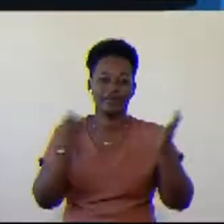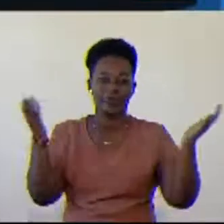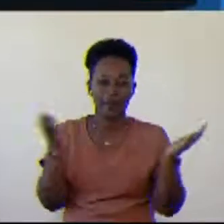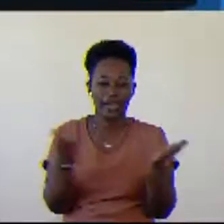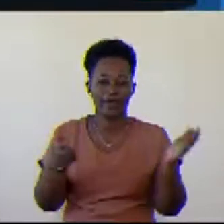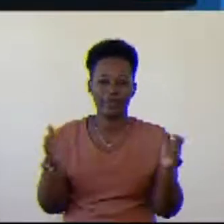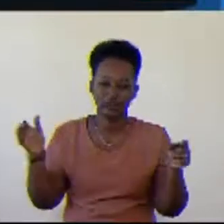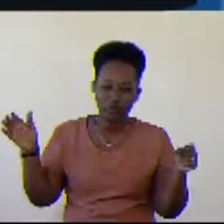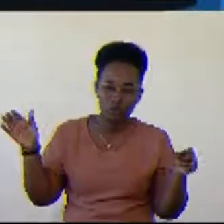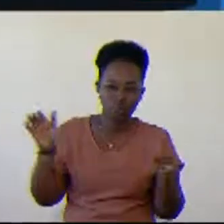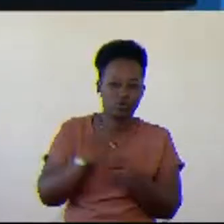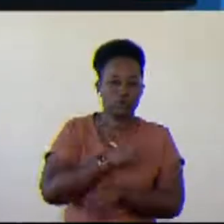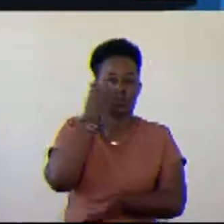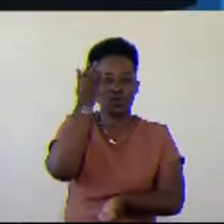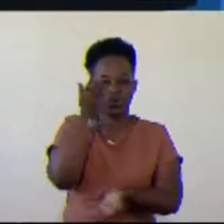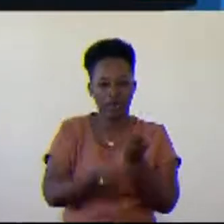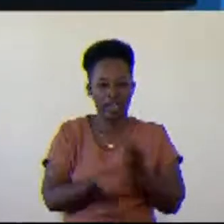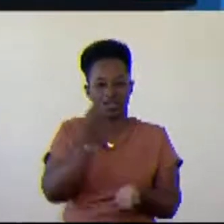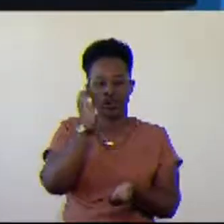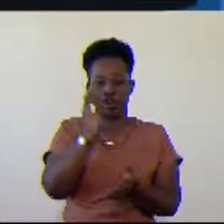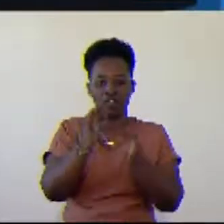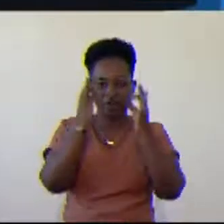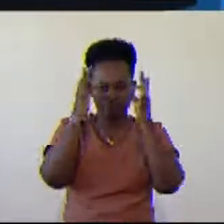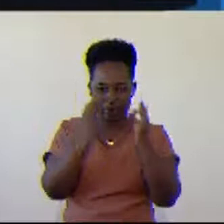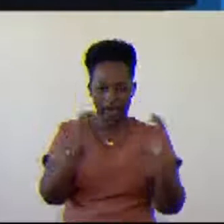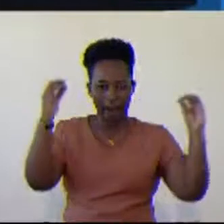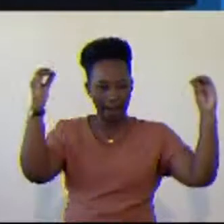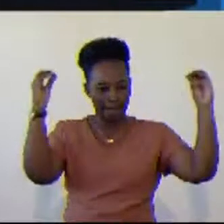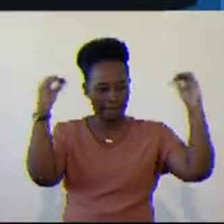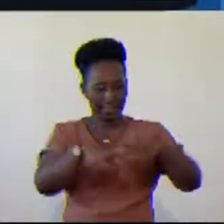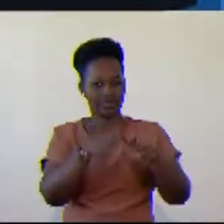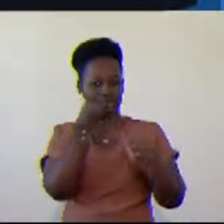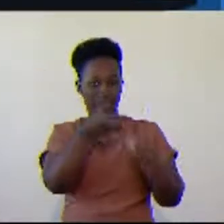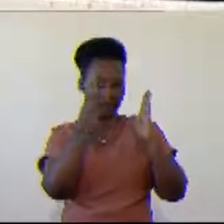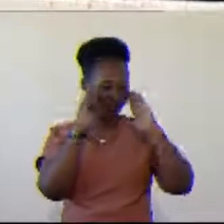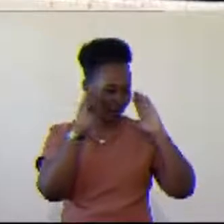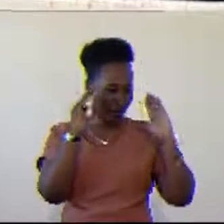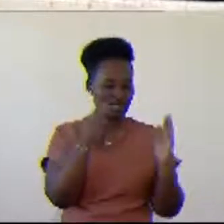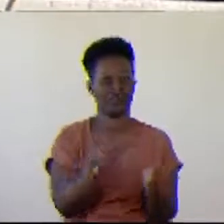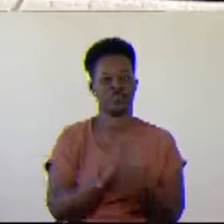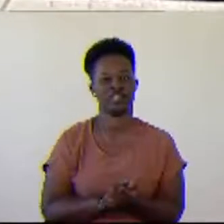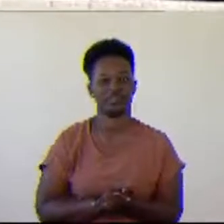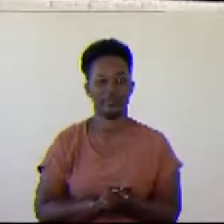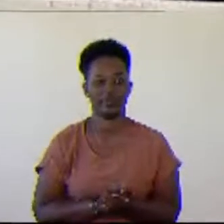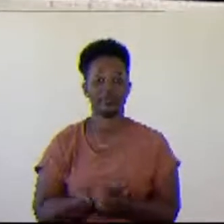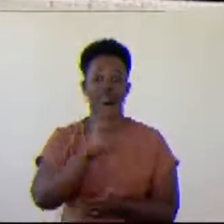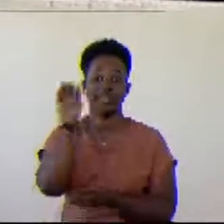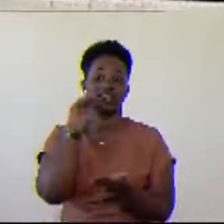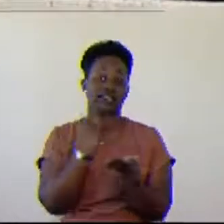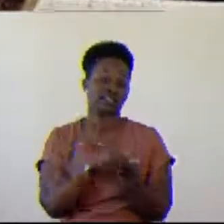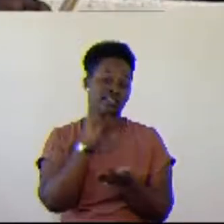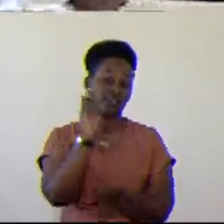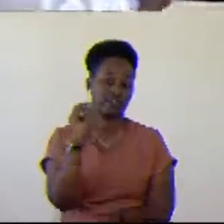appears to be concentrated. Now, center of weight is also, center of gravity